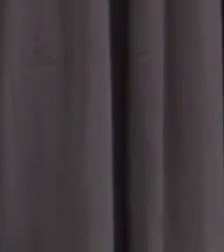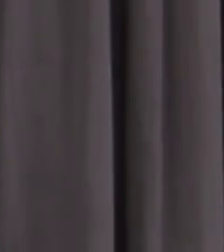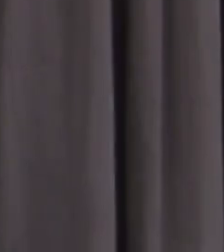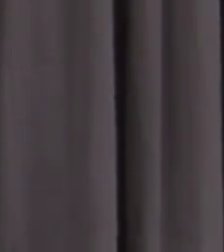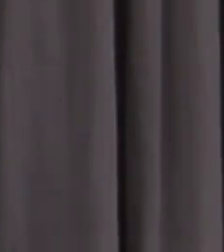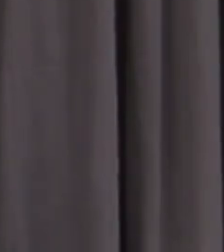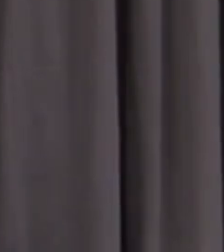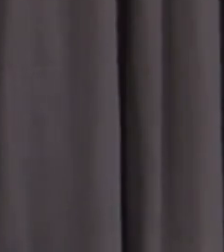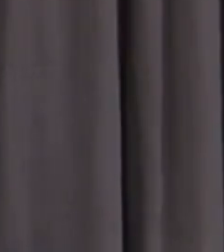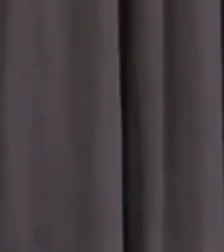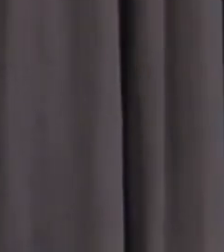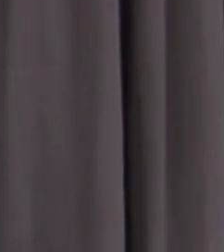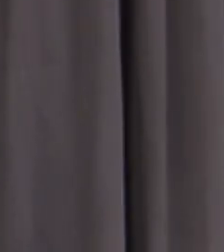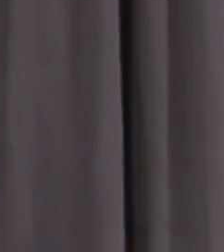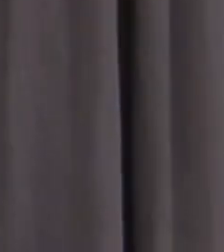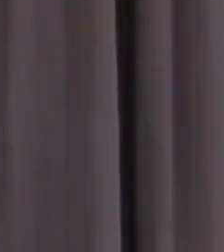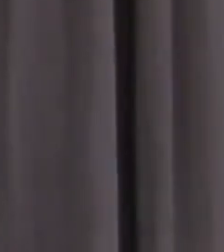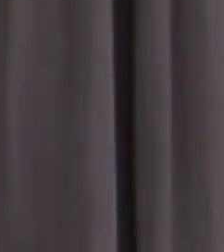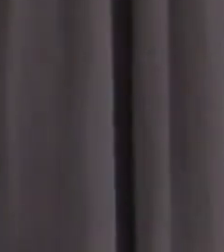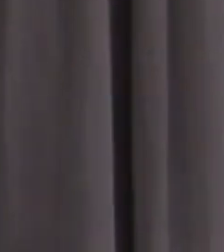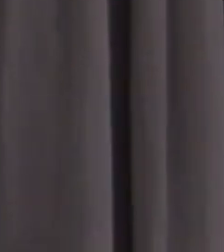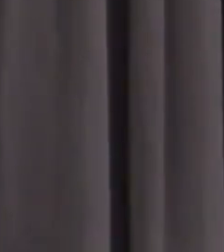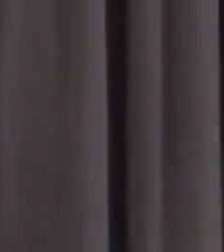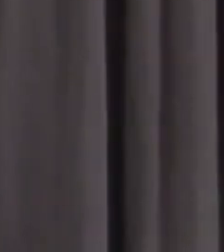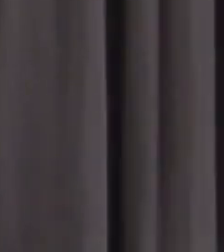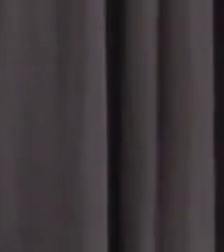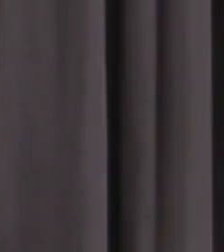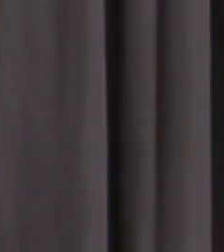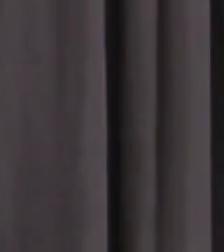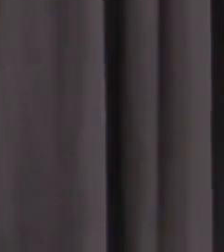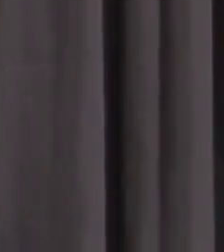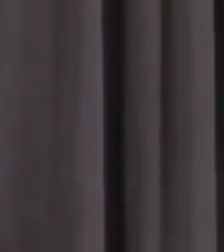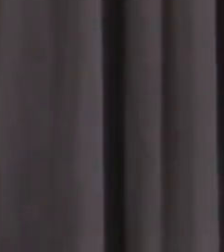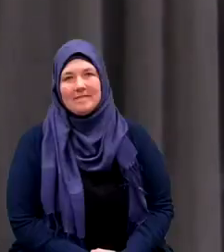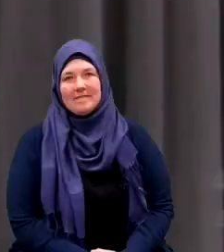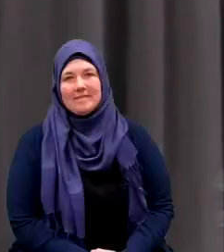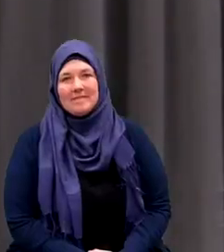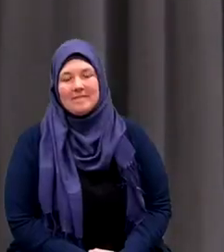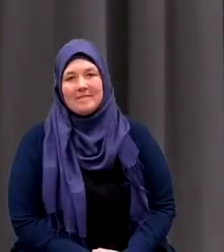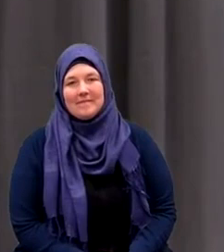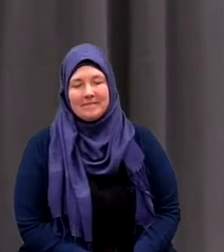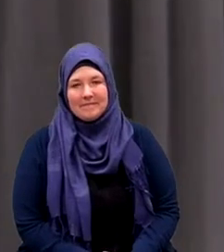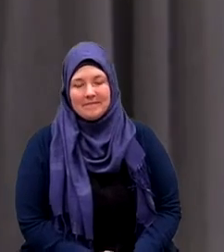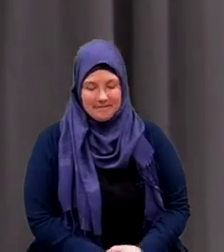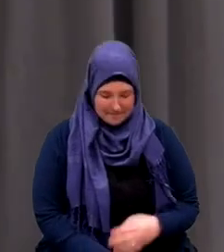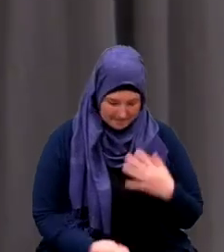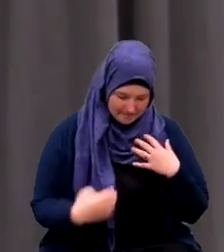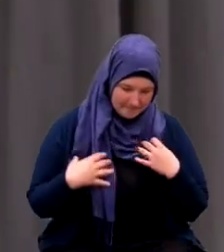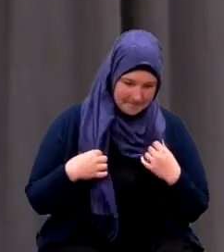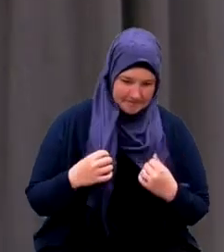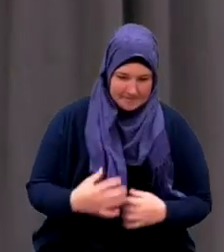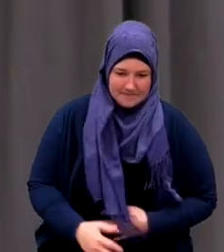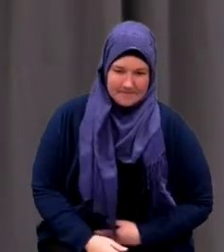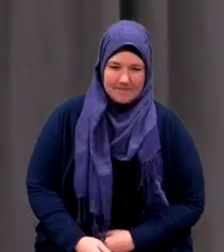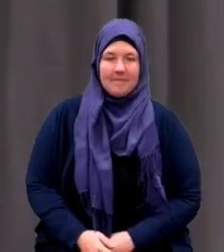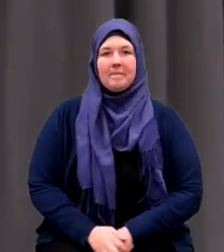be that at the time of the Prophet sallallahu alaihi wasallam, the companions would